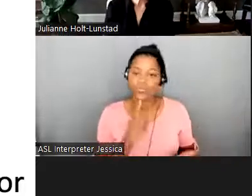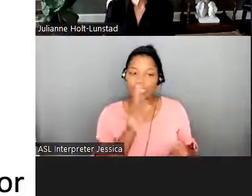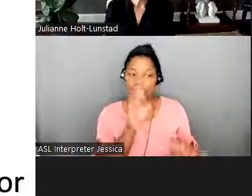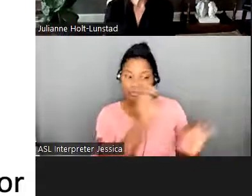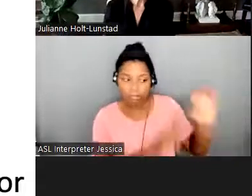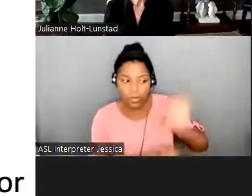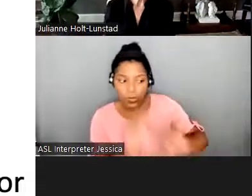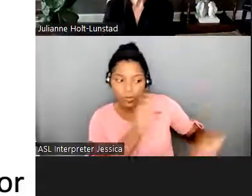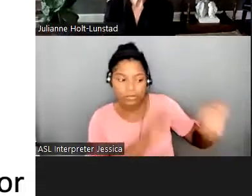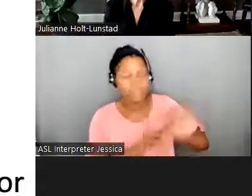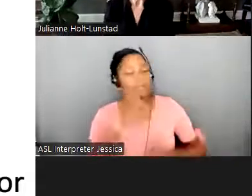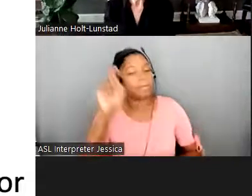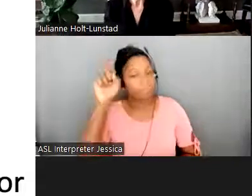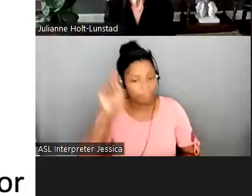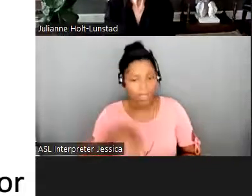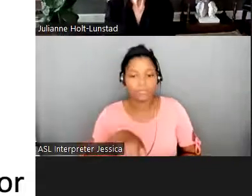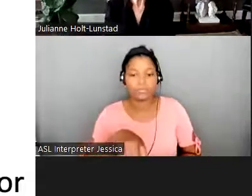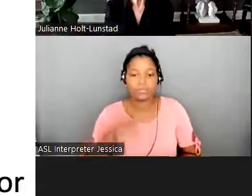is needed.